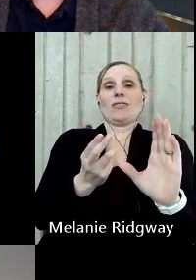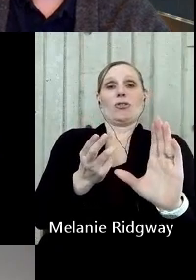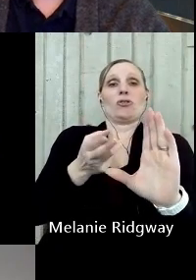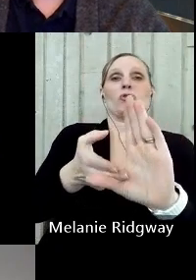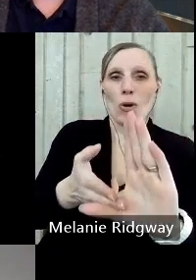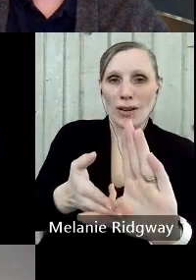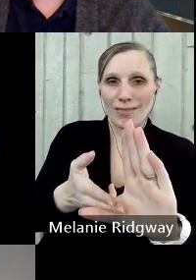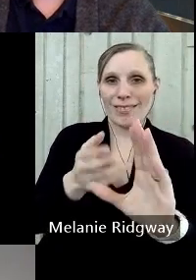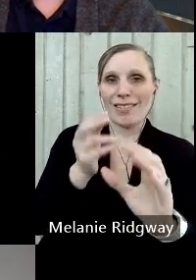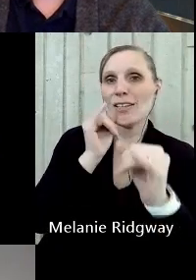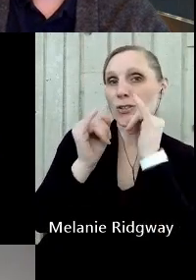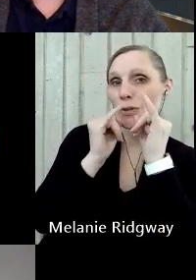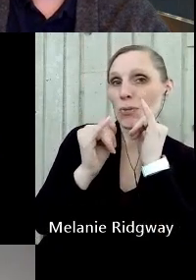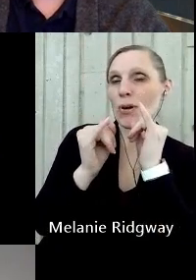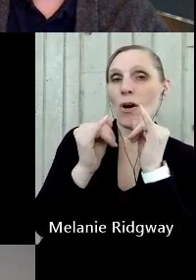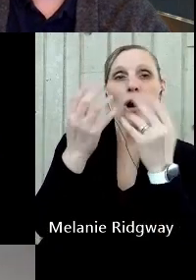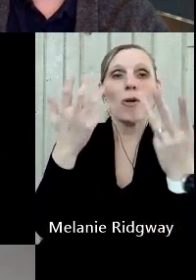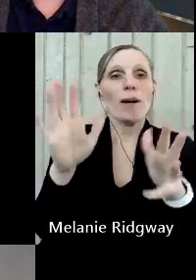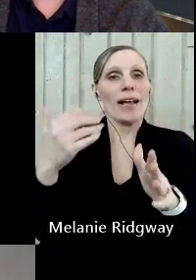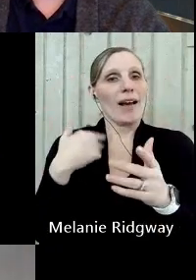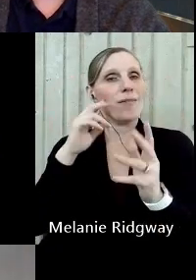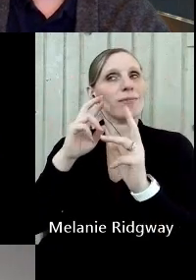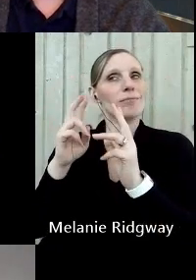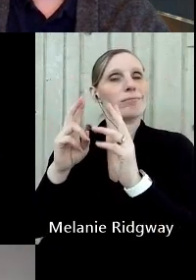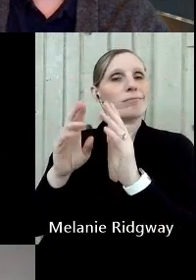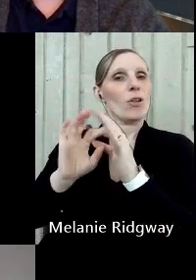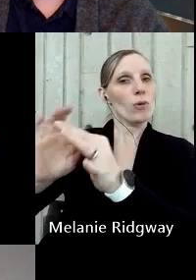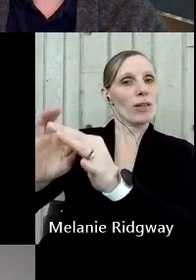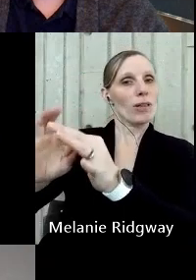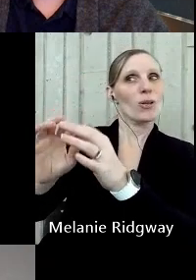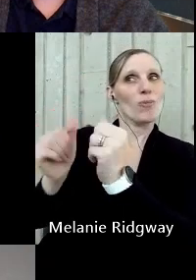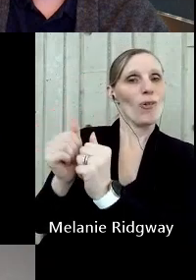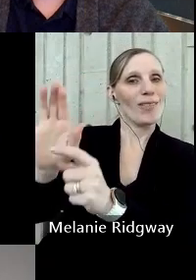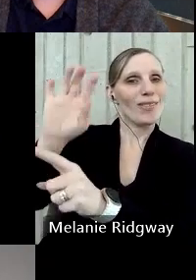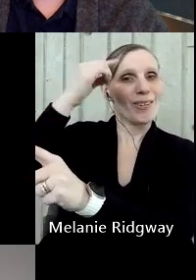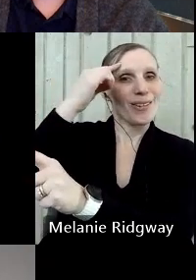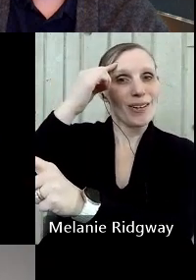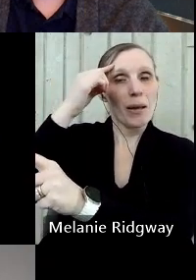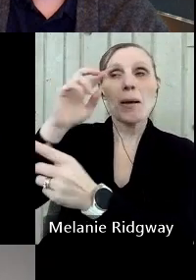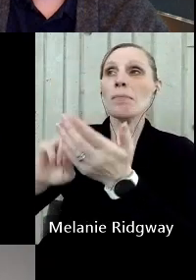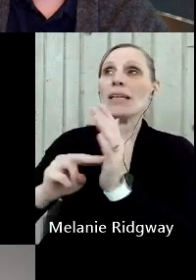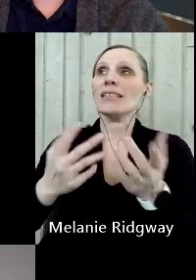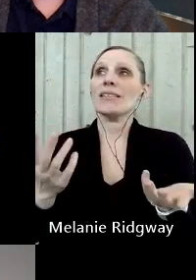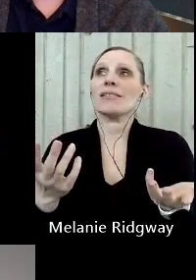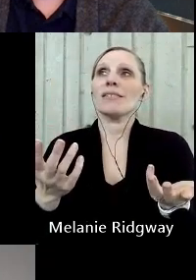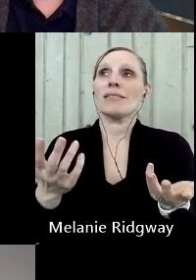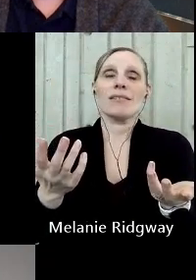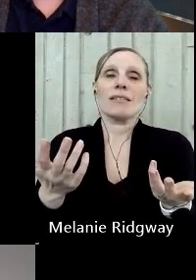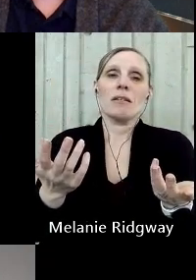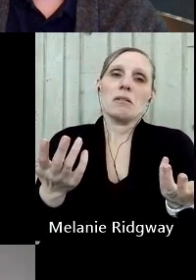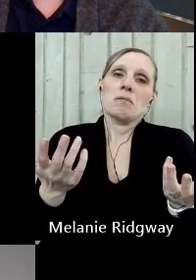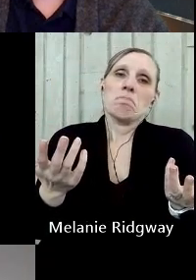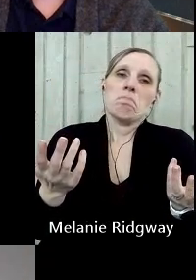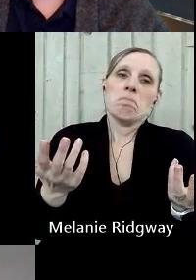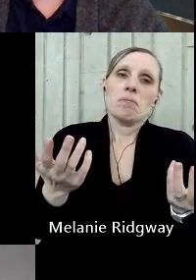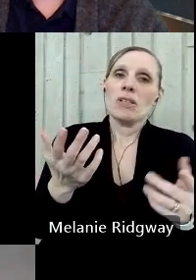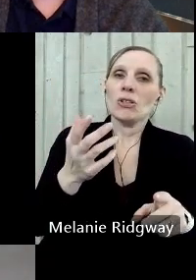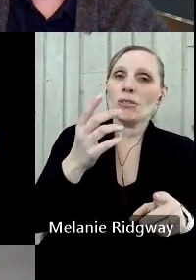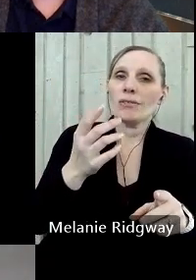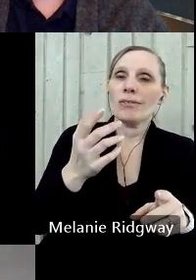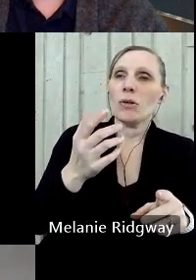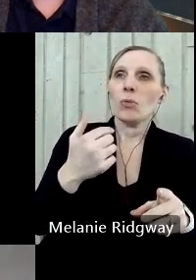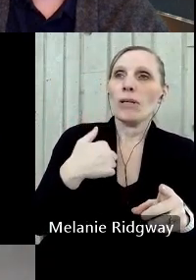relationship. Obviously, we wouldn't exclude you from talking, or like hinder you from talking with the